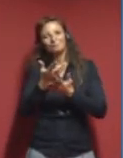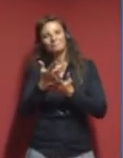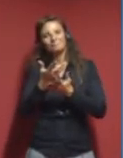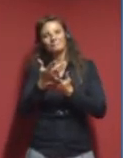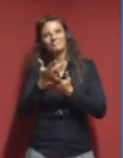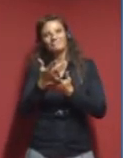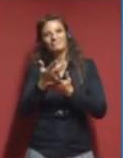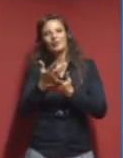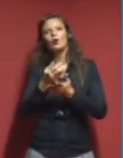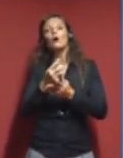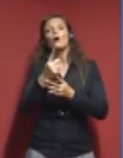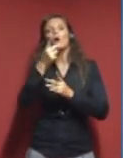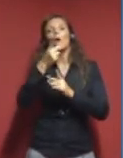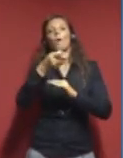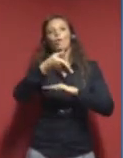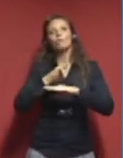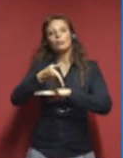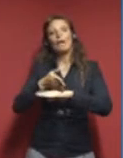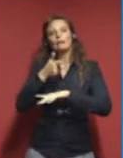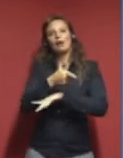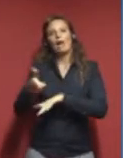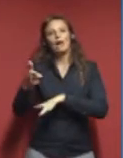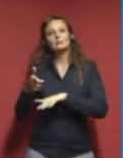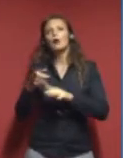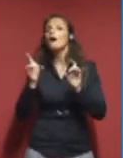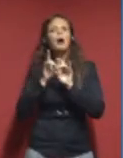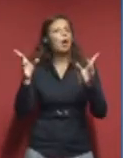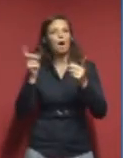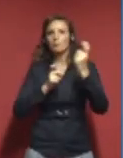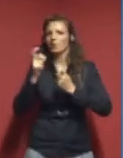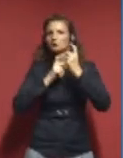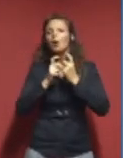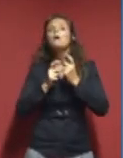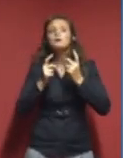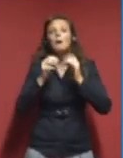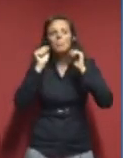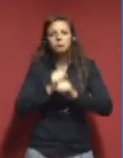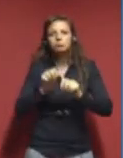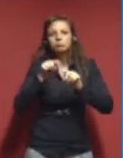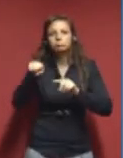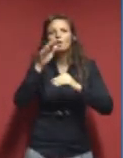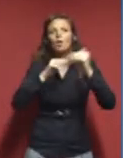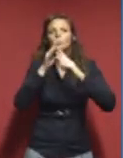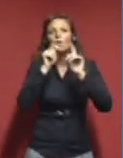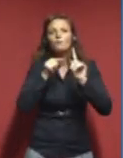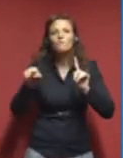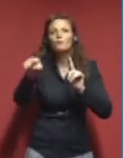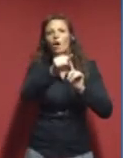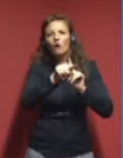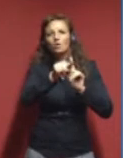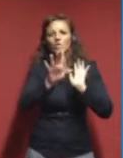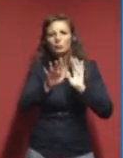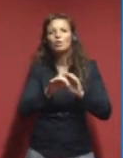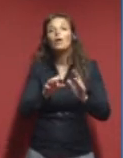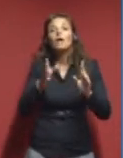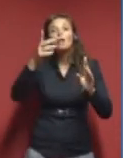yourself tomorrow if you want. It's very applicable to, sort of harnessing the maker in you.